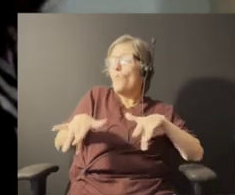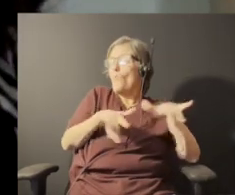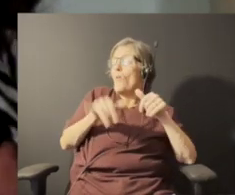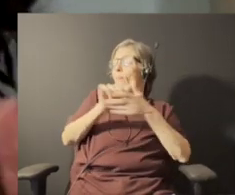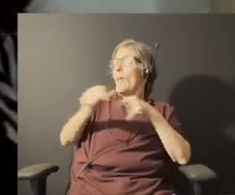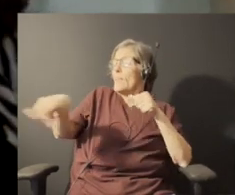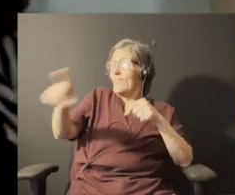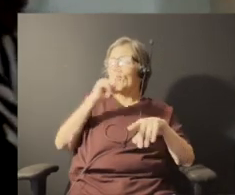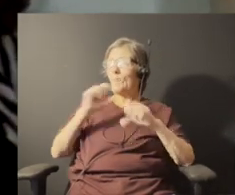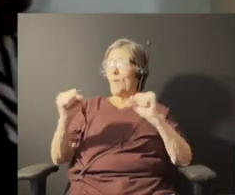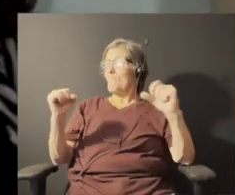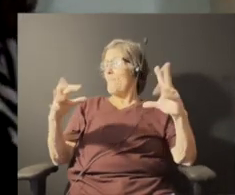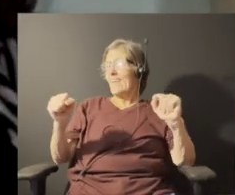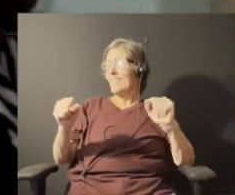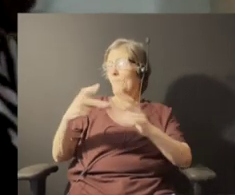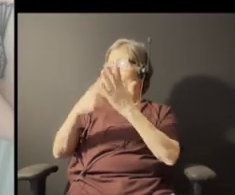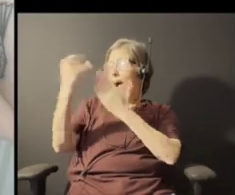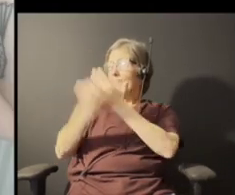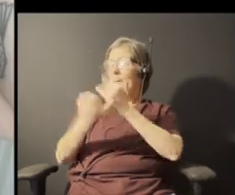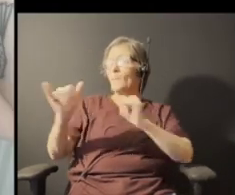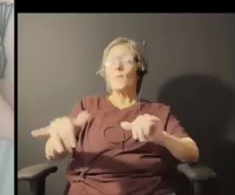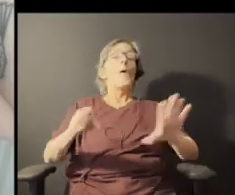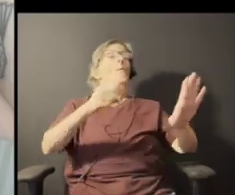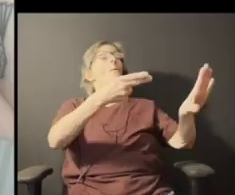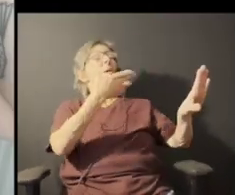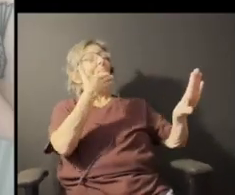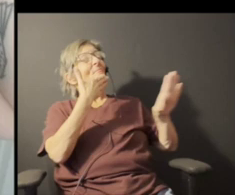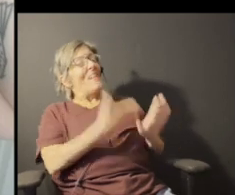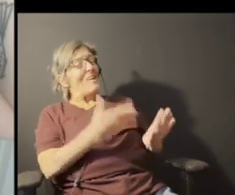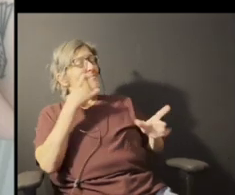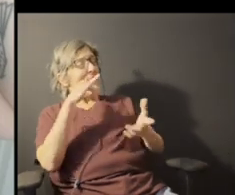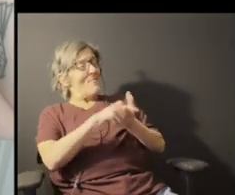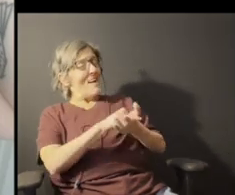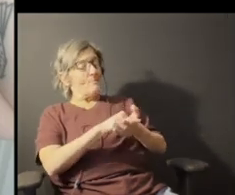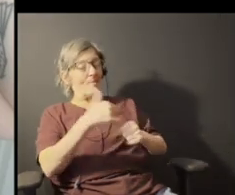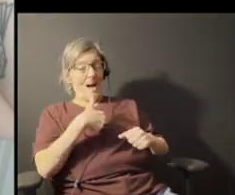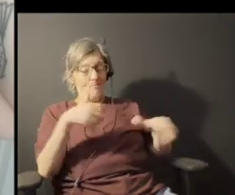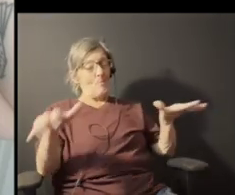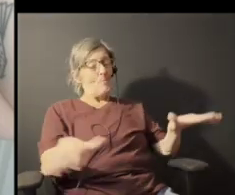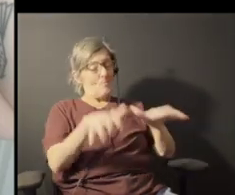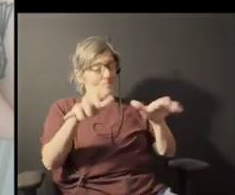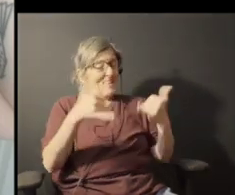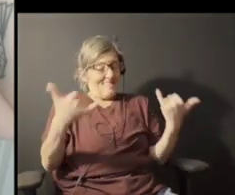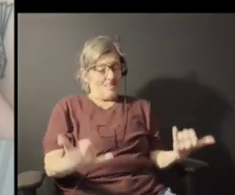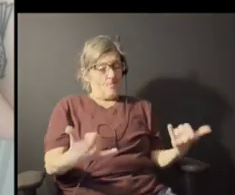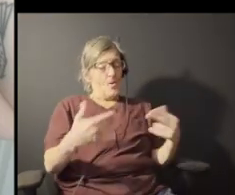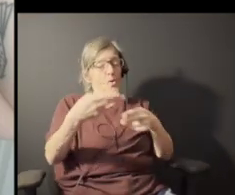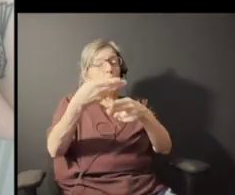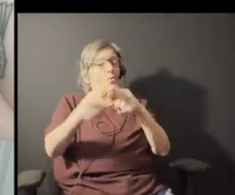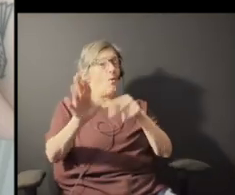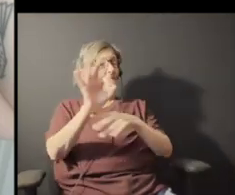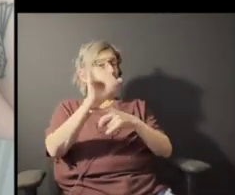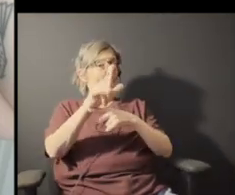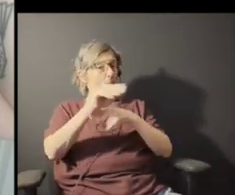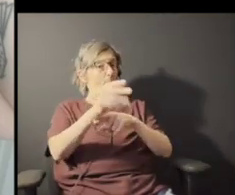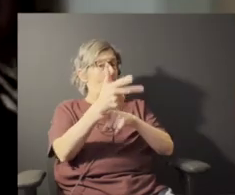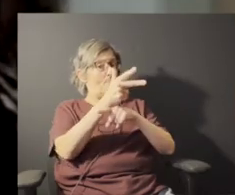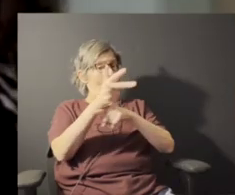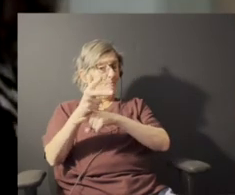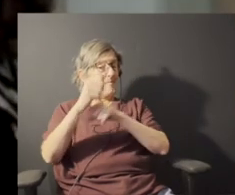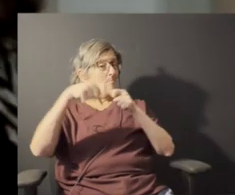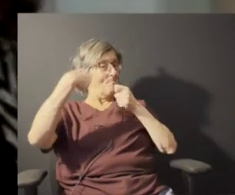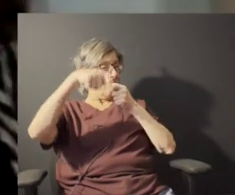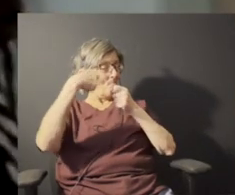just sounds like an amazing project. Oh, thank you. So I'm currently working on a short film.